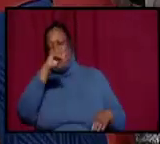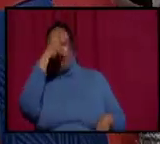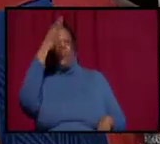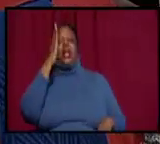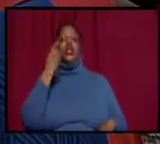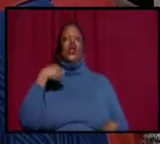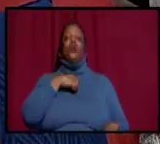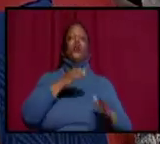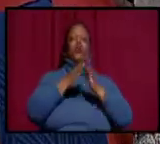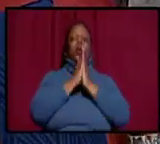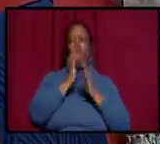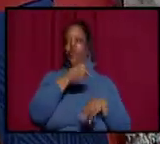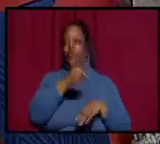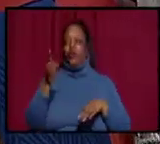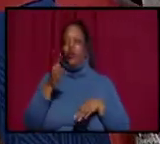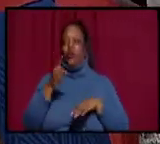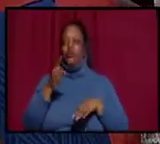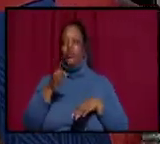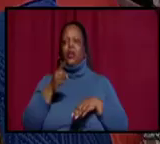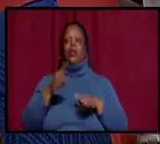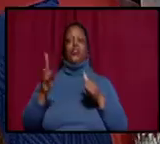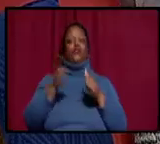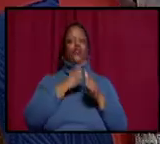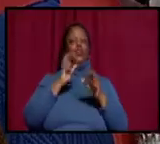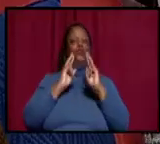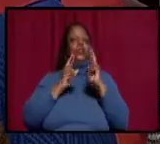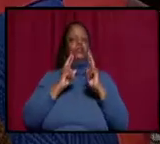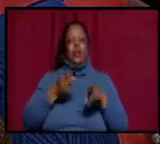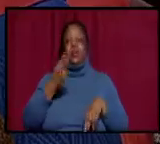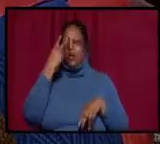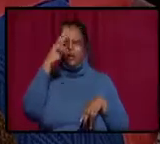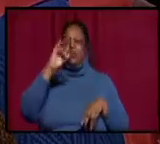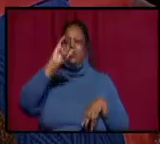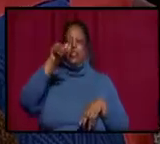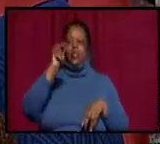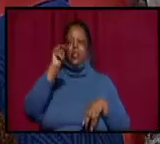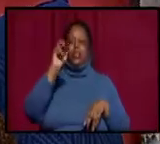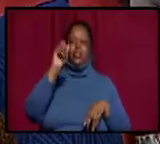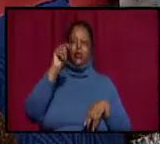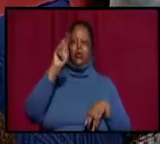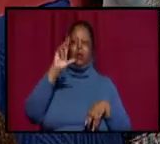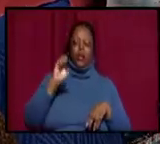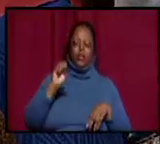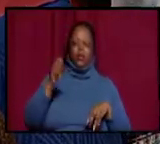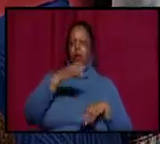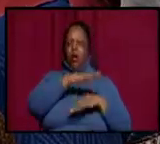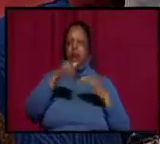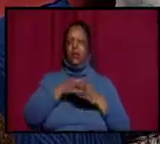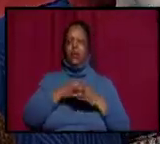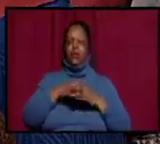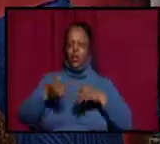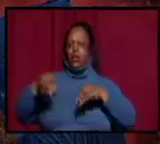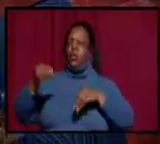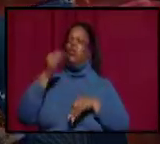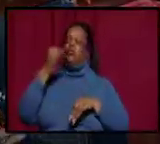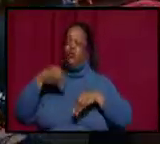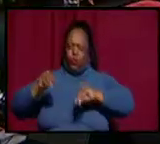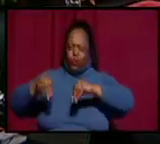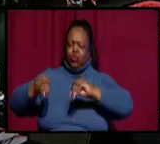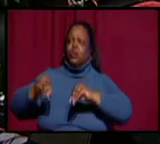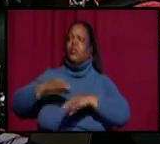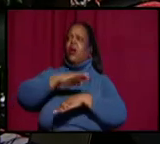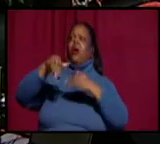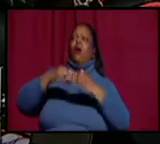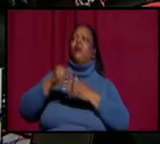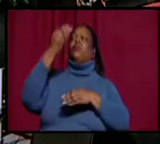God, we pray for those on the front line. Look on the janitors. Look on those that work in the grocery store.